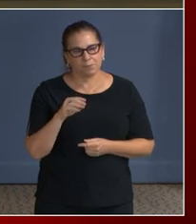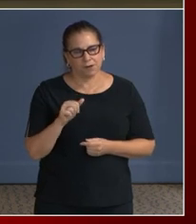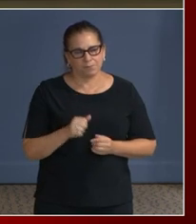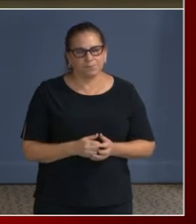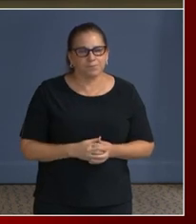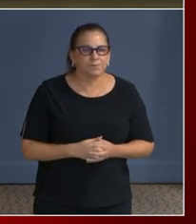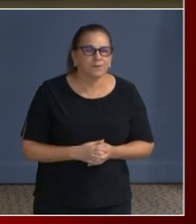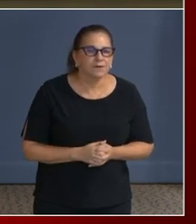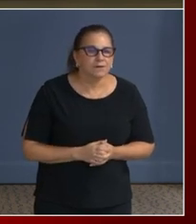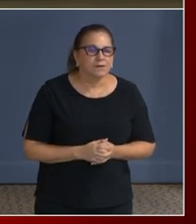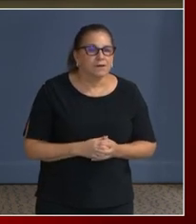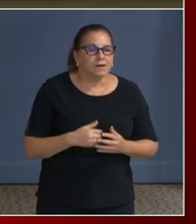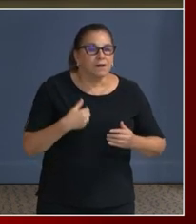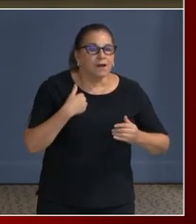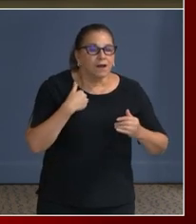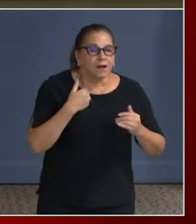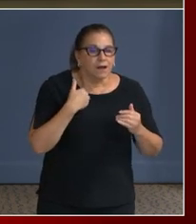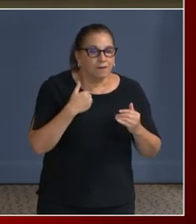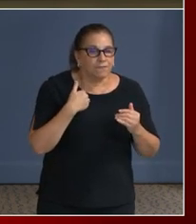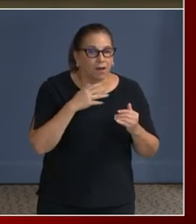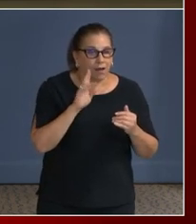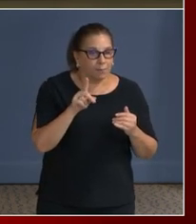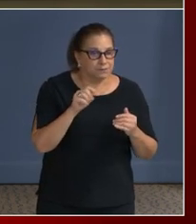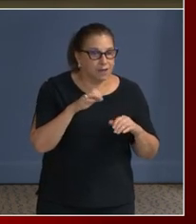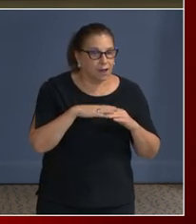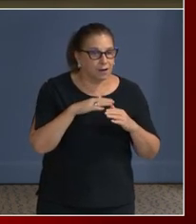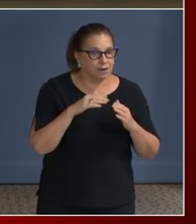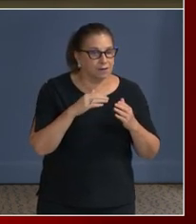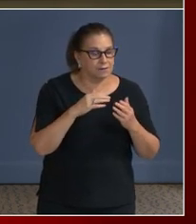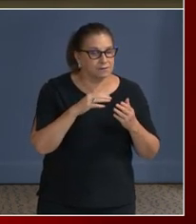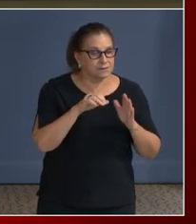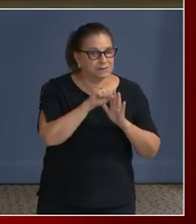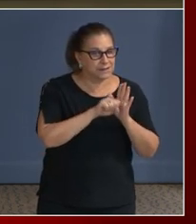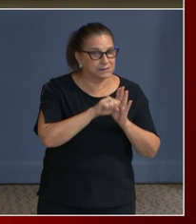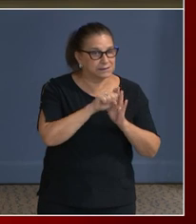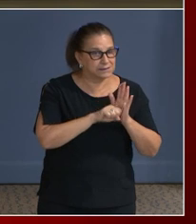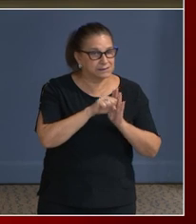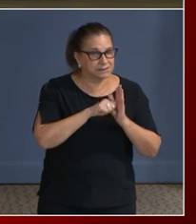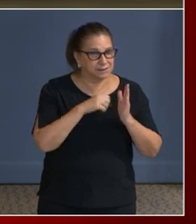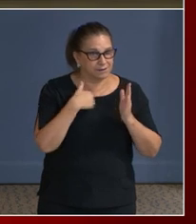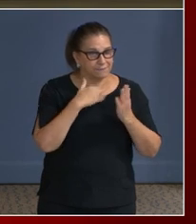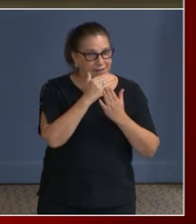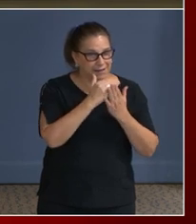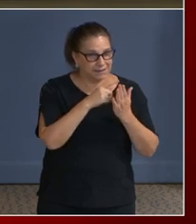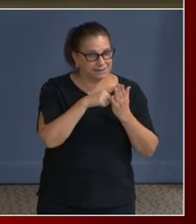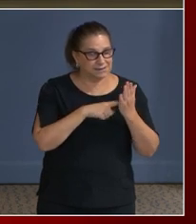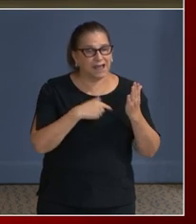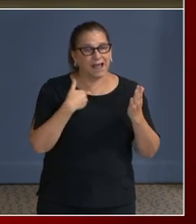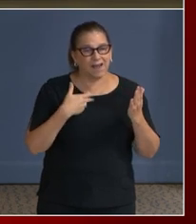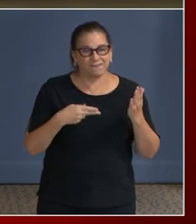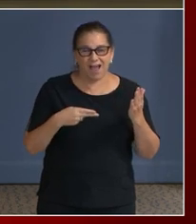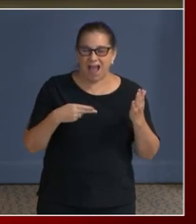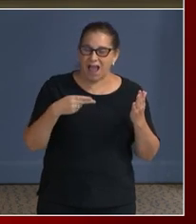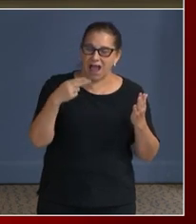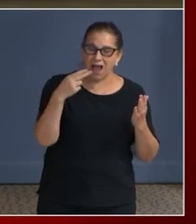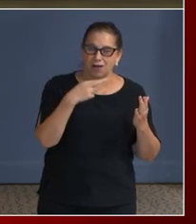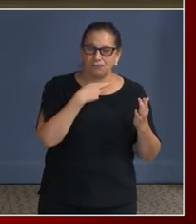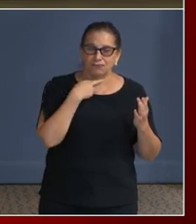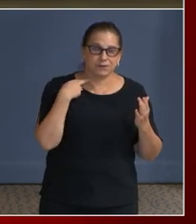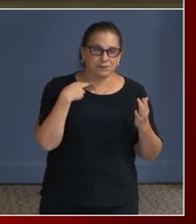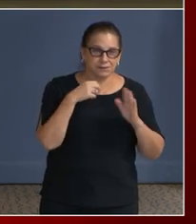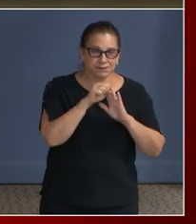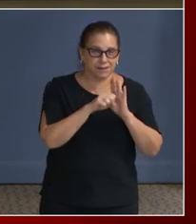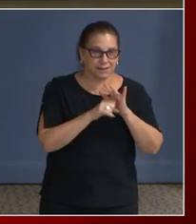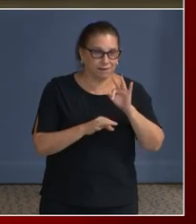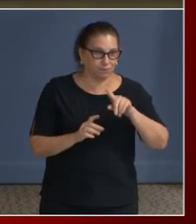Health classifies as high risk and therefore subject to the 2-week quarantine for